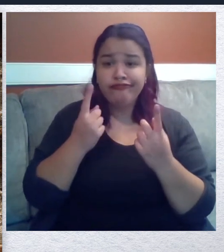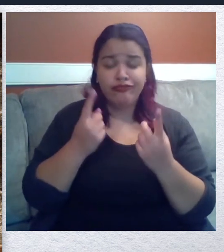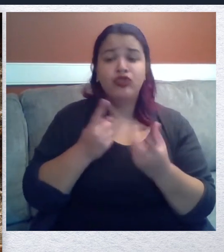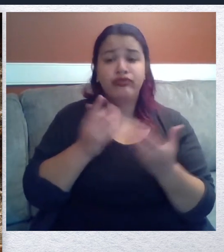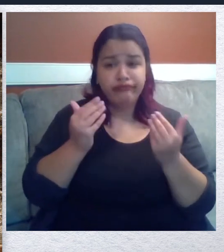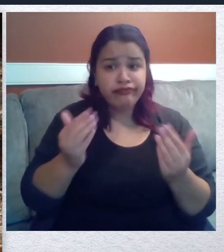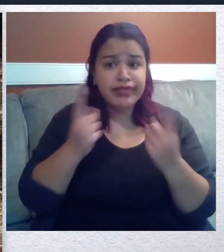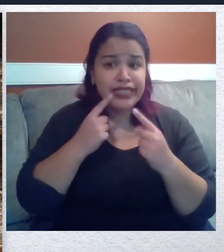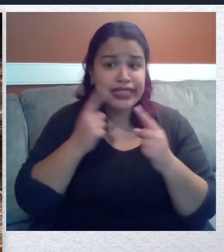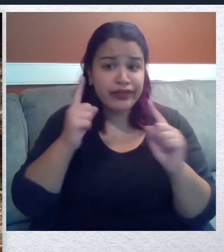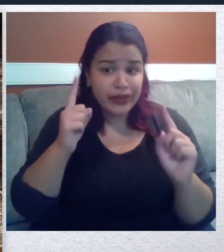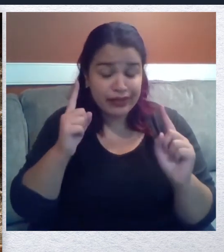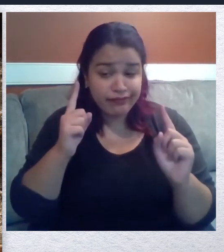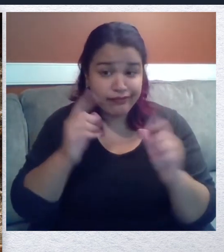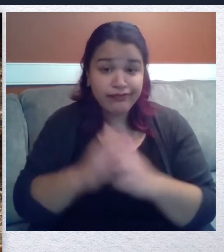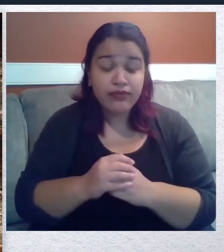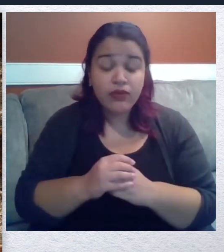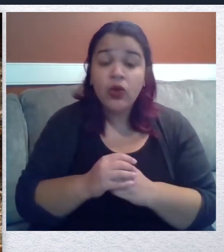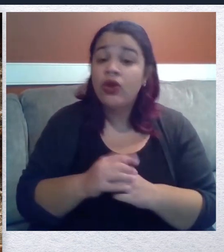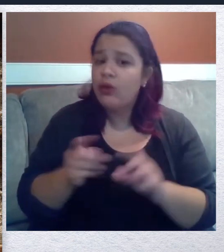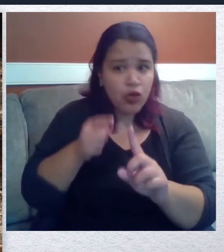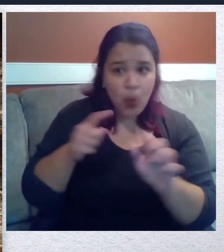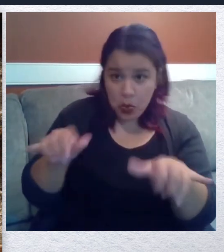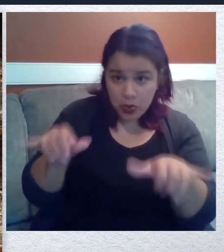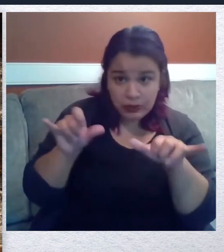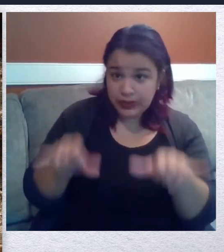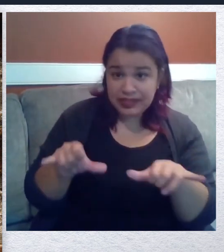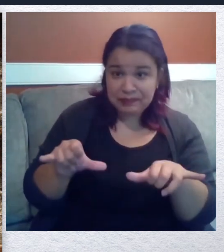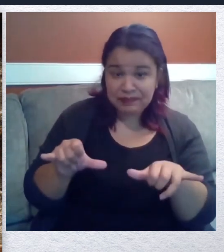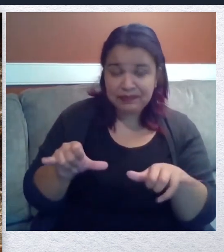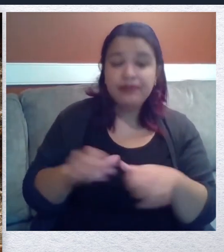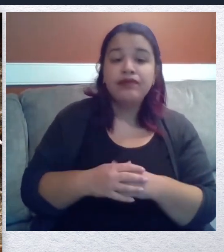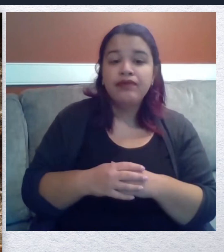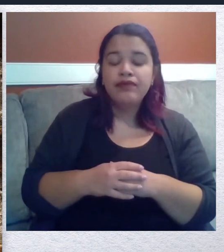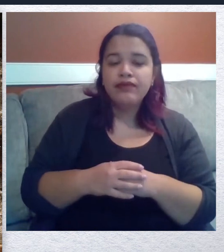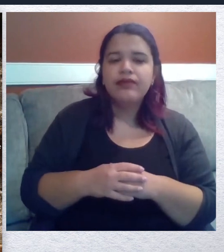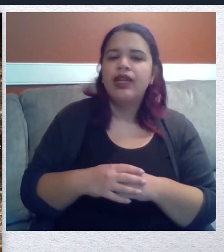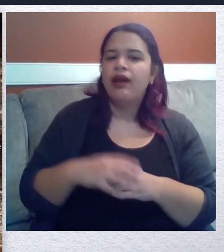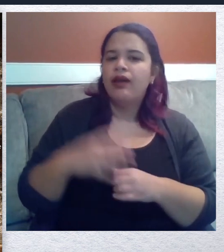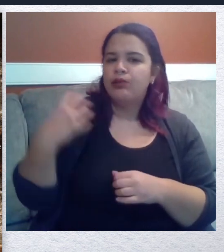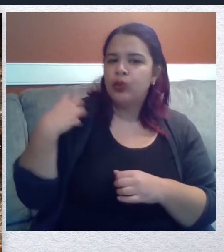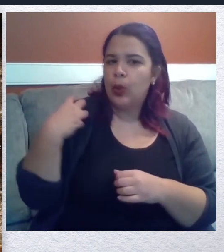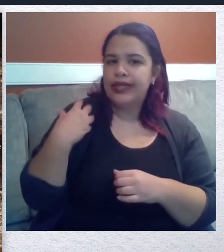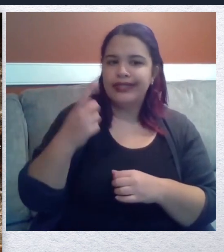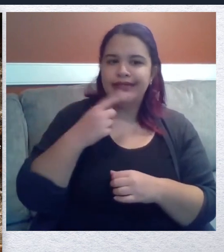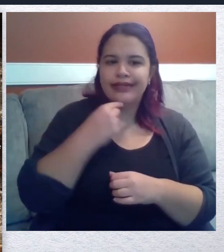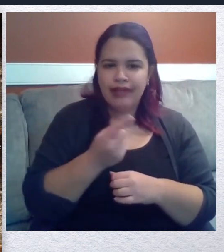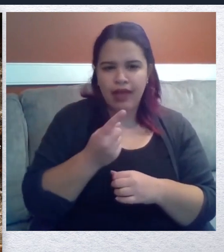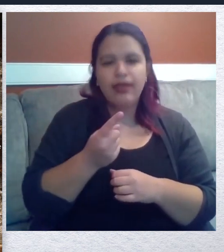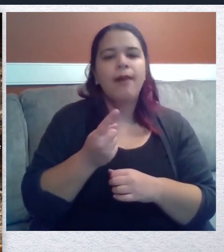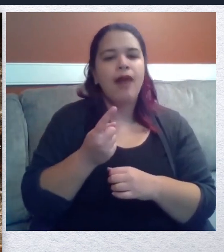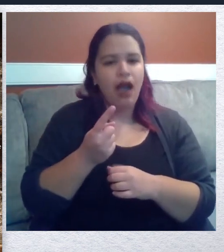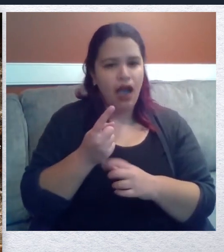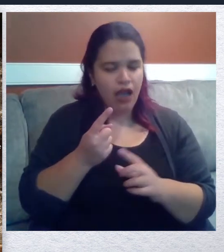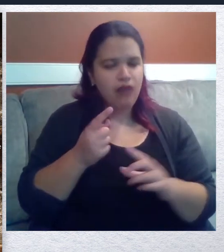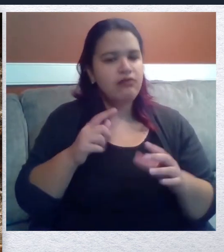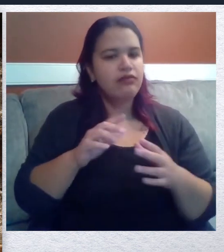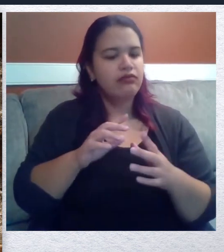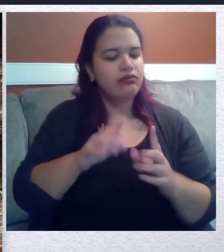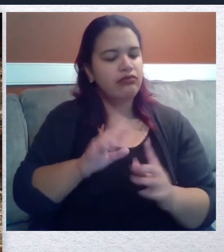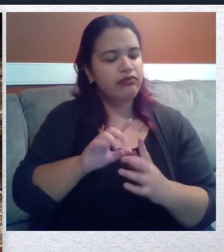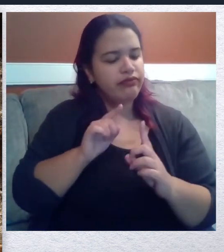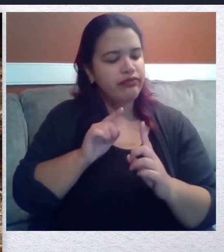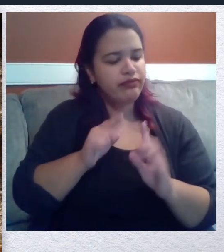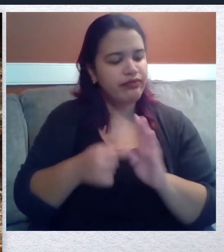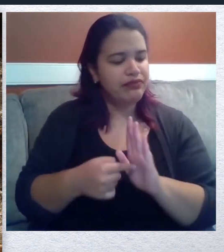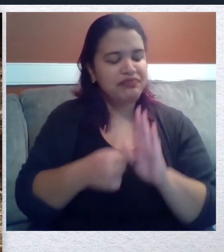to communicate to employers why you will be a valued member of their team. The key to virtual interviewing is to become